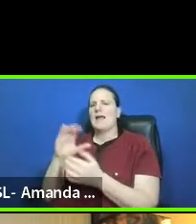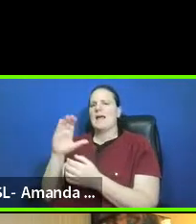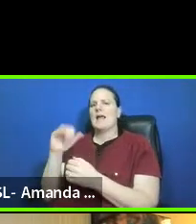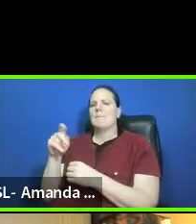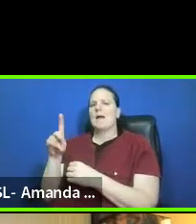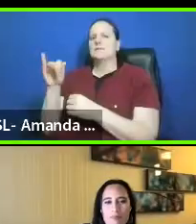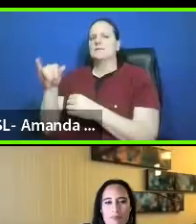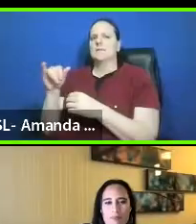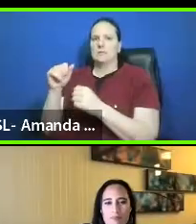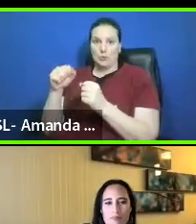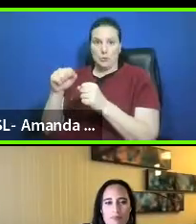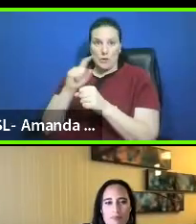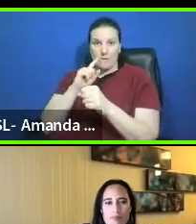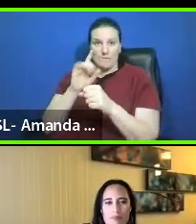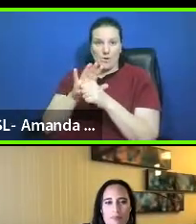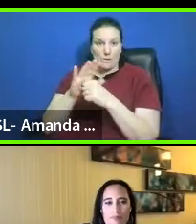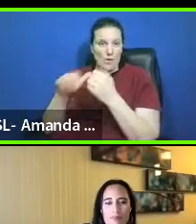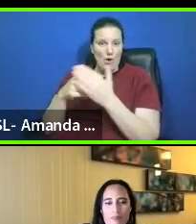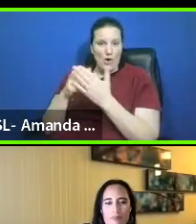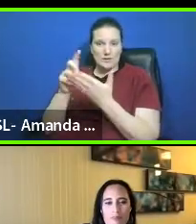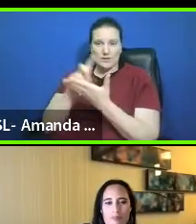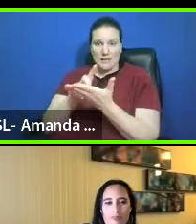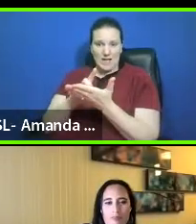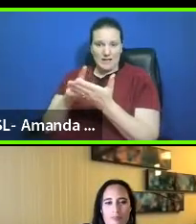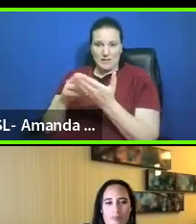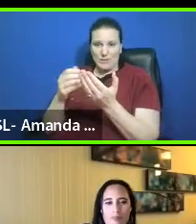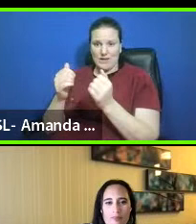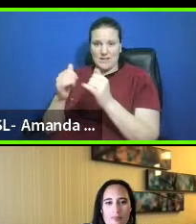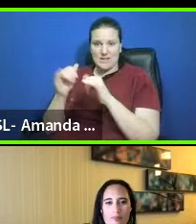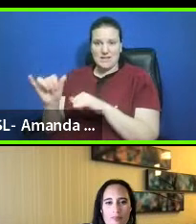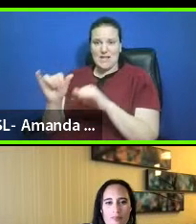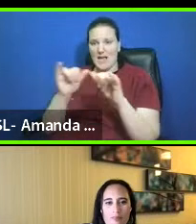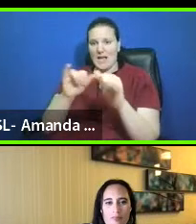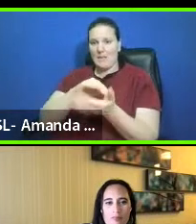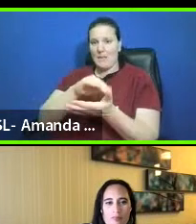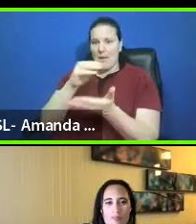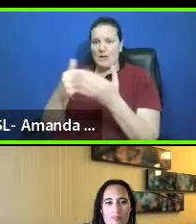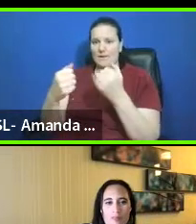various designs offer the same amount of vehicle capacity?